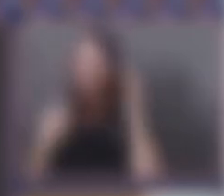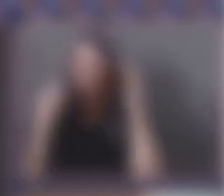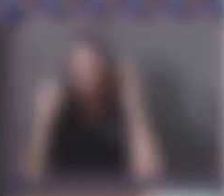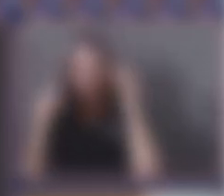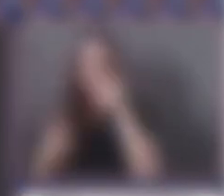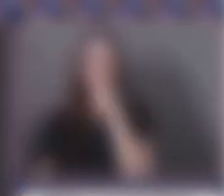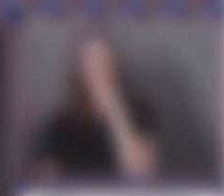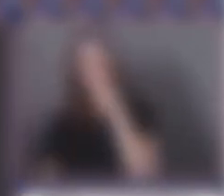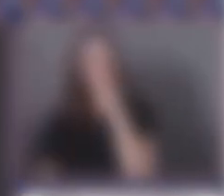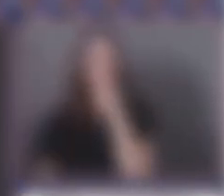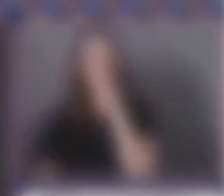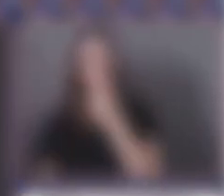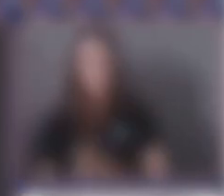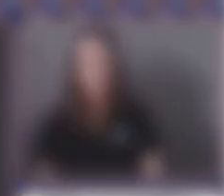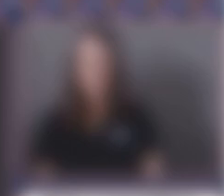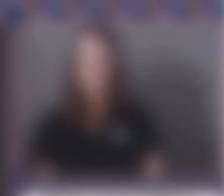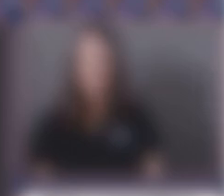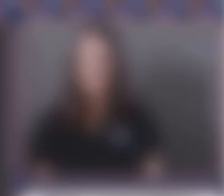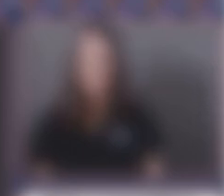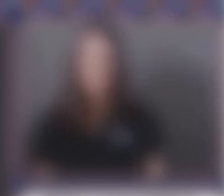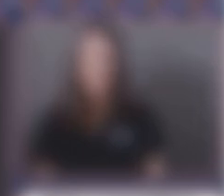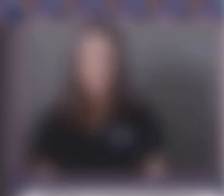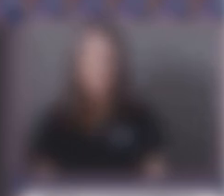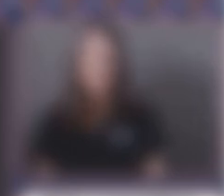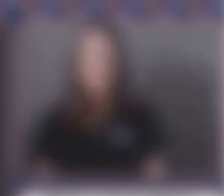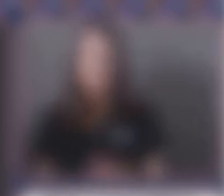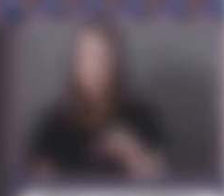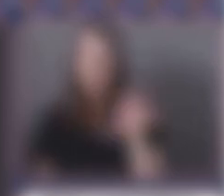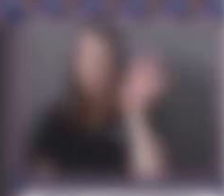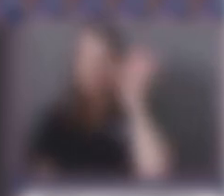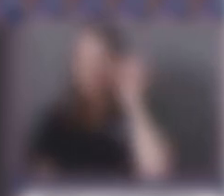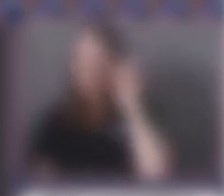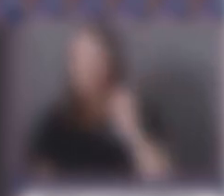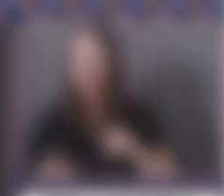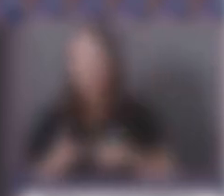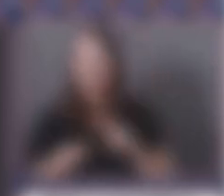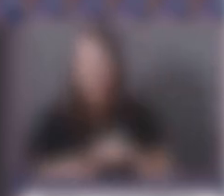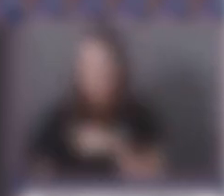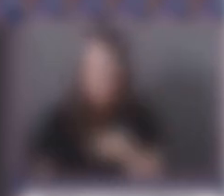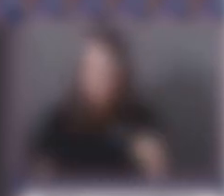participants today. So please don't forget to post those questions